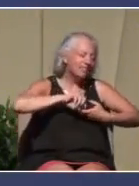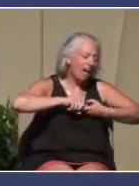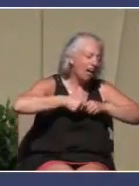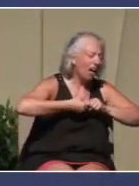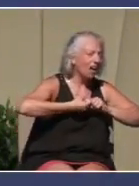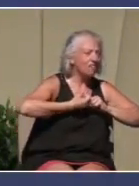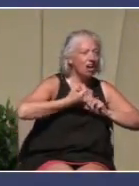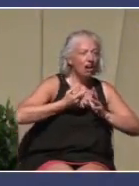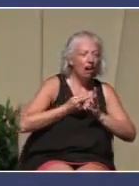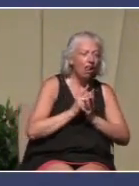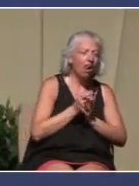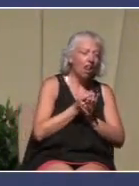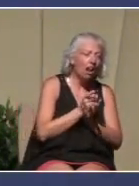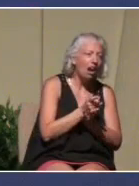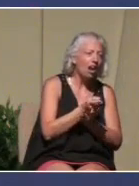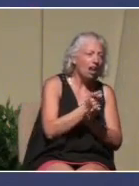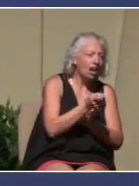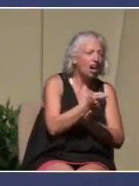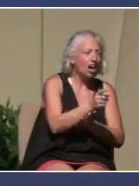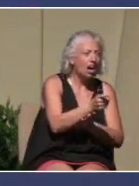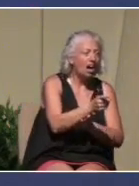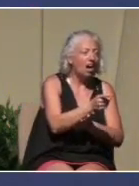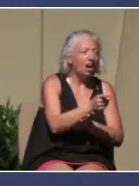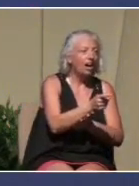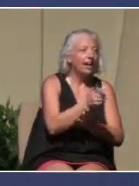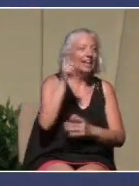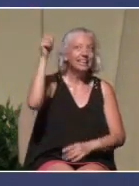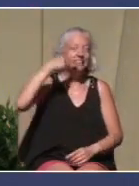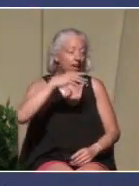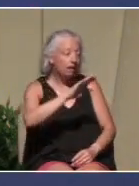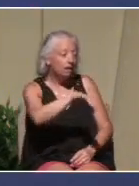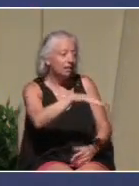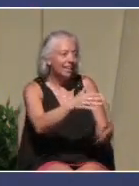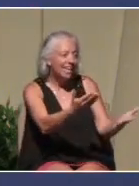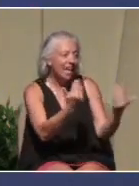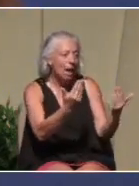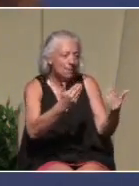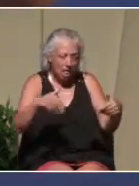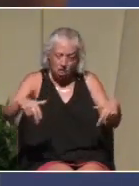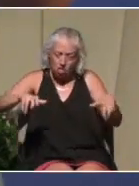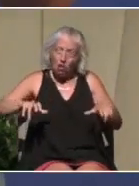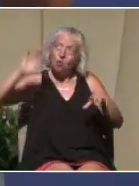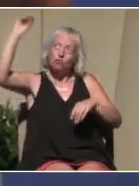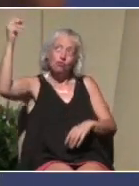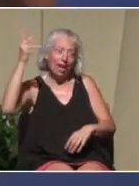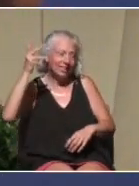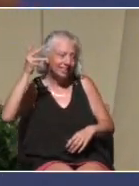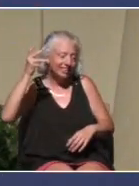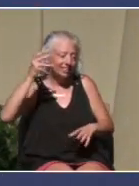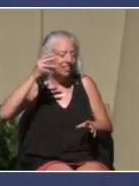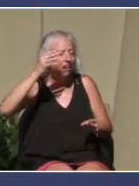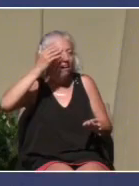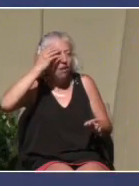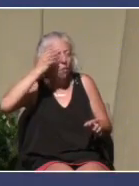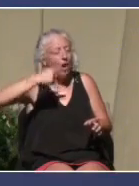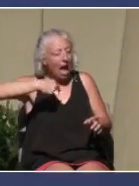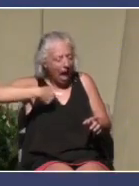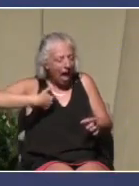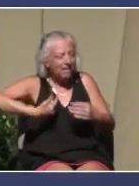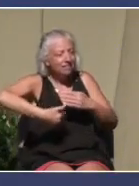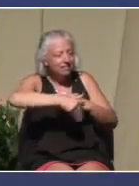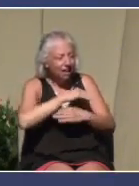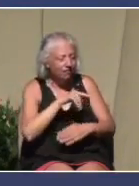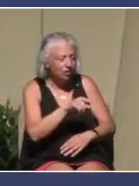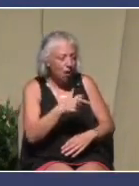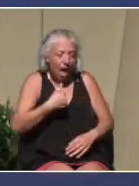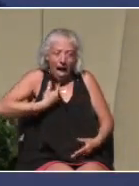more. And he says, I want you to come to the throne of grace, and I want you to know that I've got you covered. I get it.